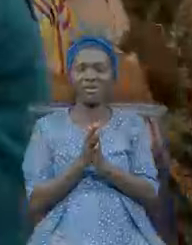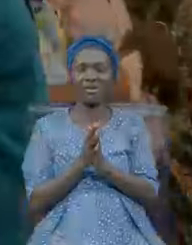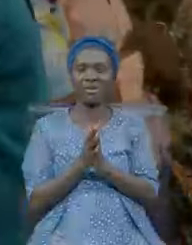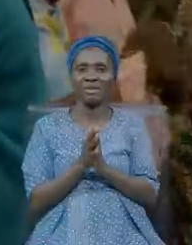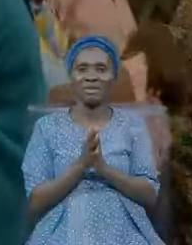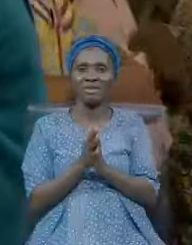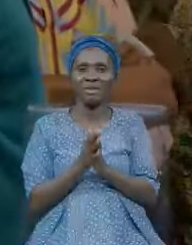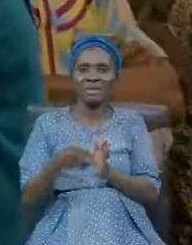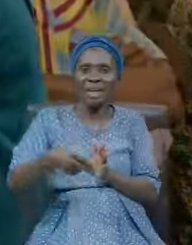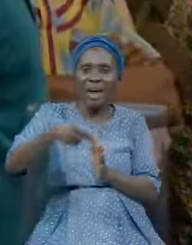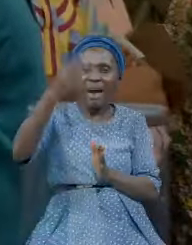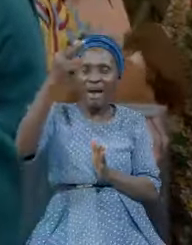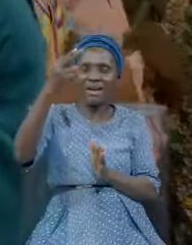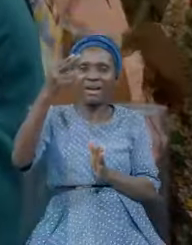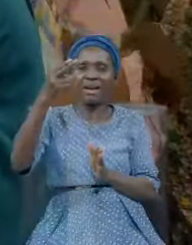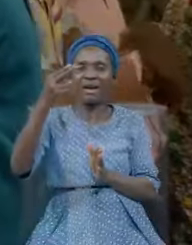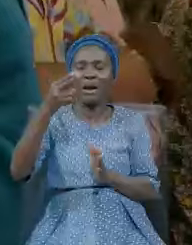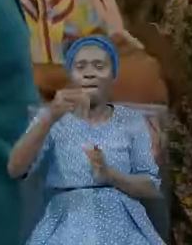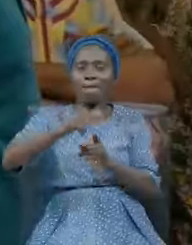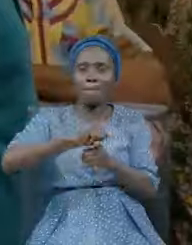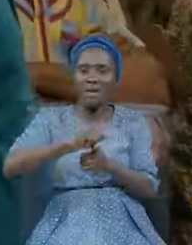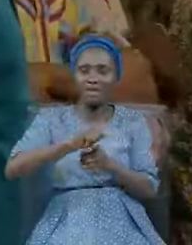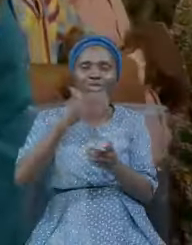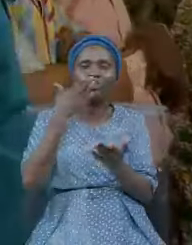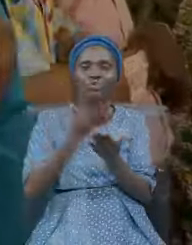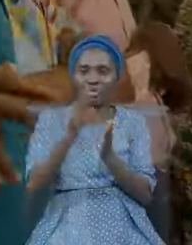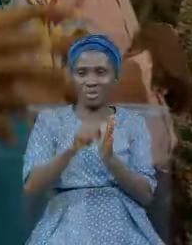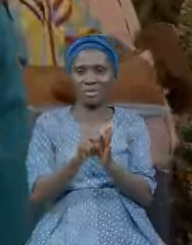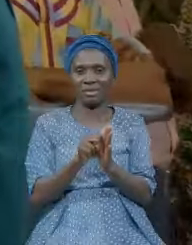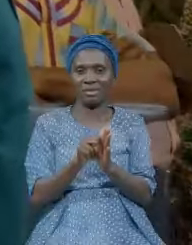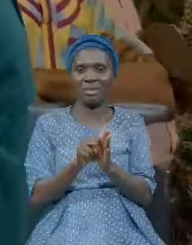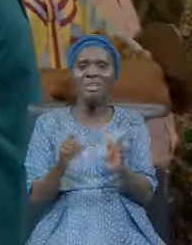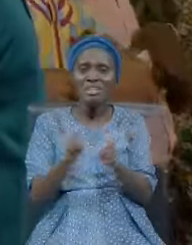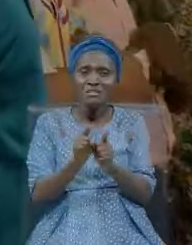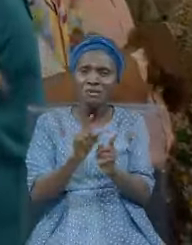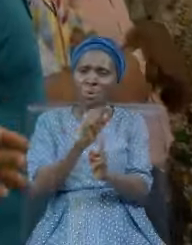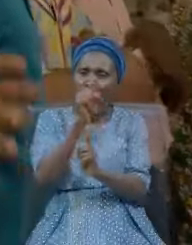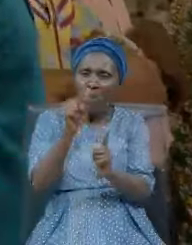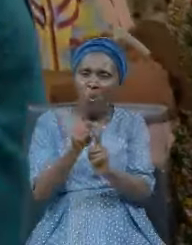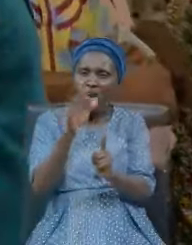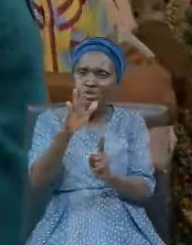transcending goodness. Even when your faith is under trial,